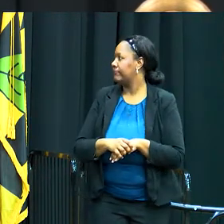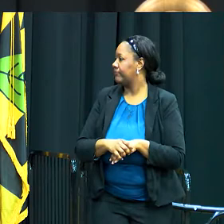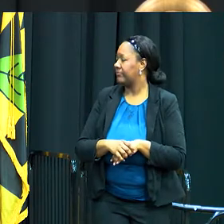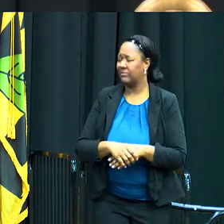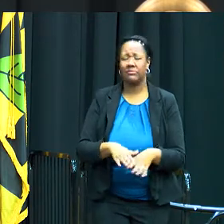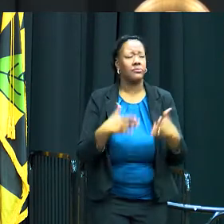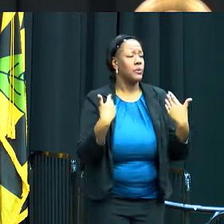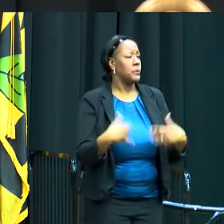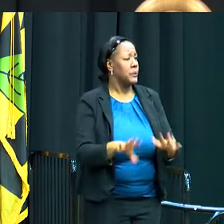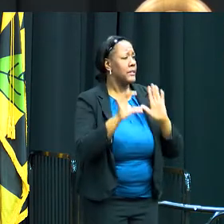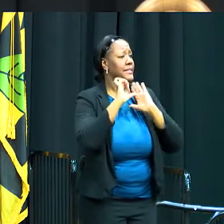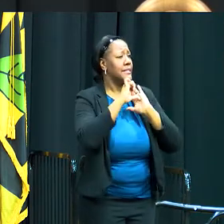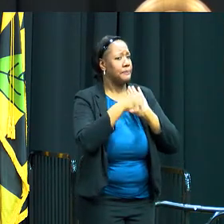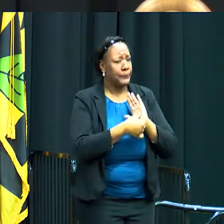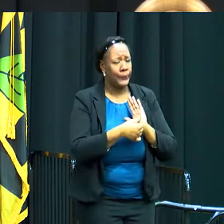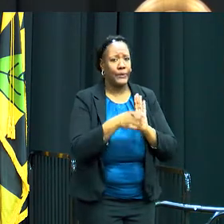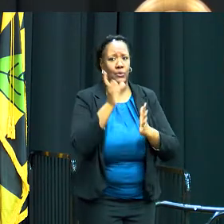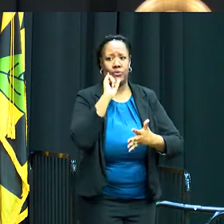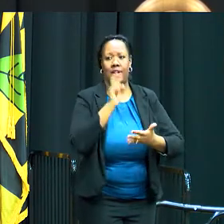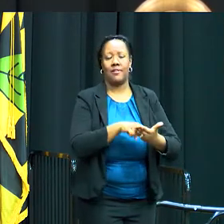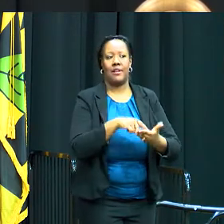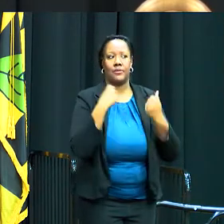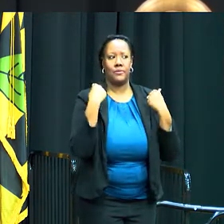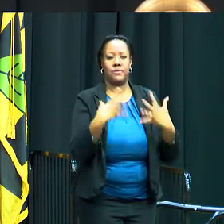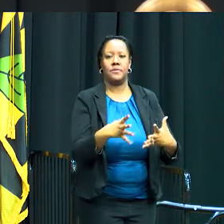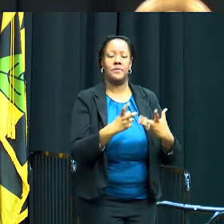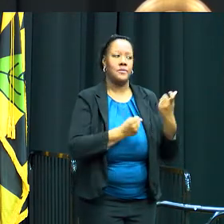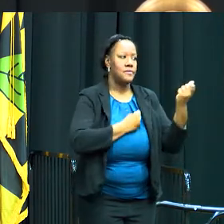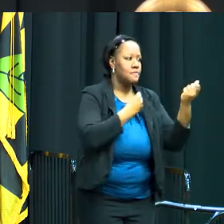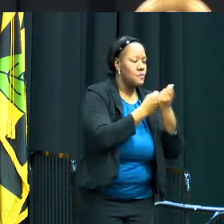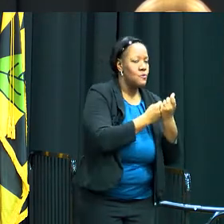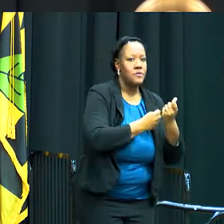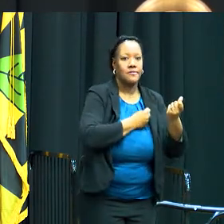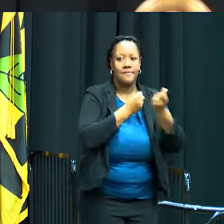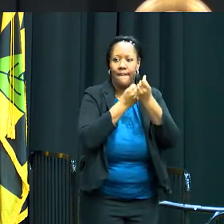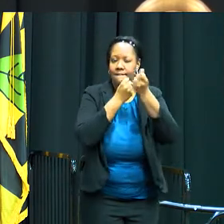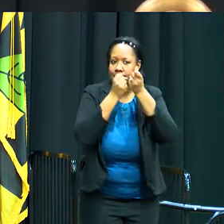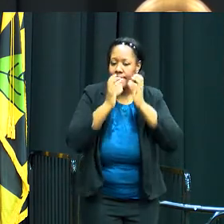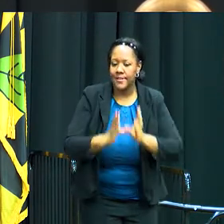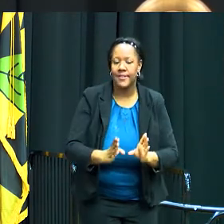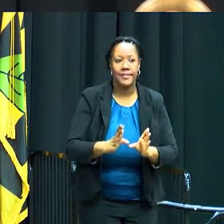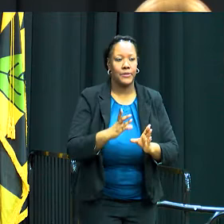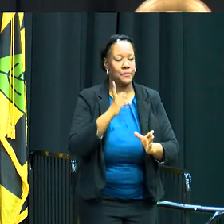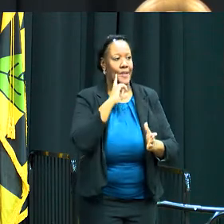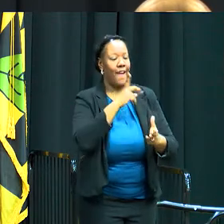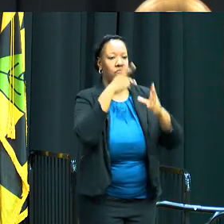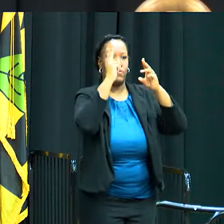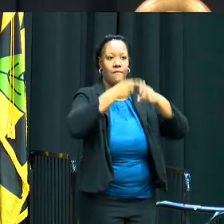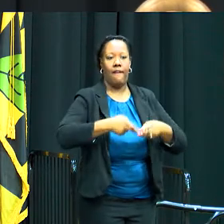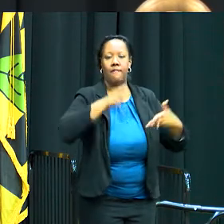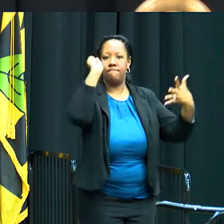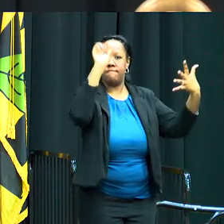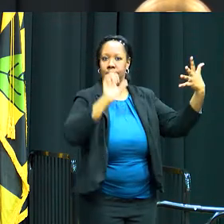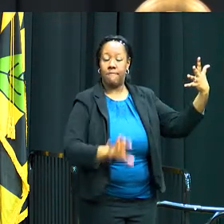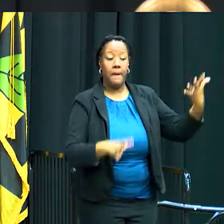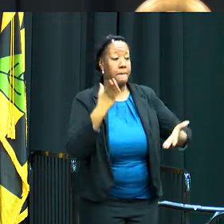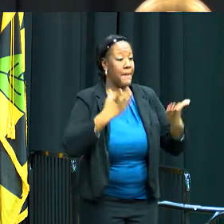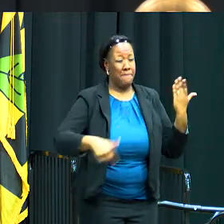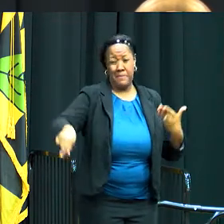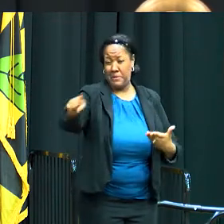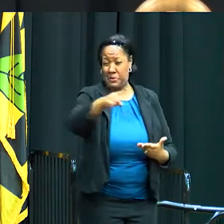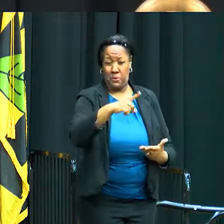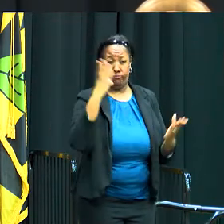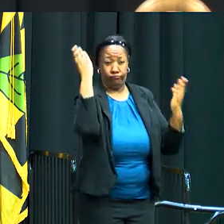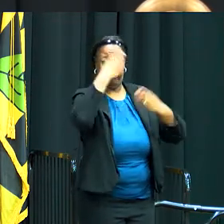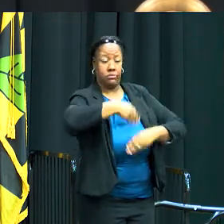It's important to recognize that so many of our supporters and advocates at graduation, because whether you realize it or not, it was a team